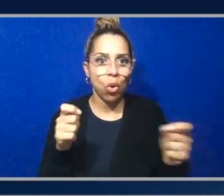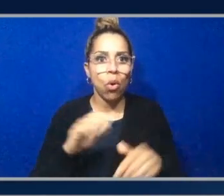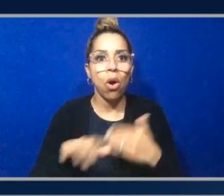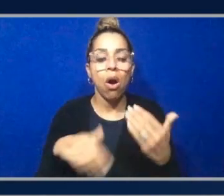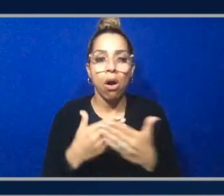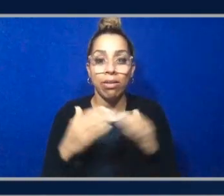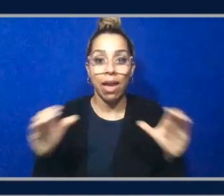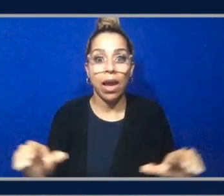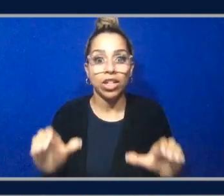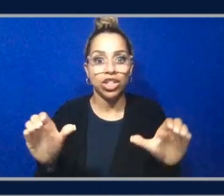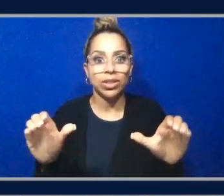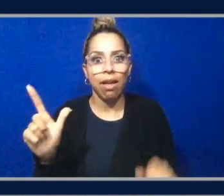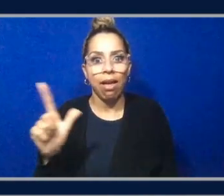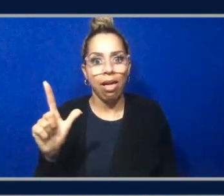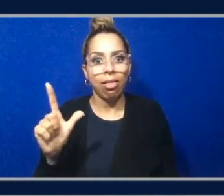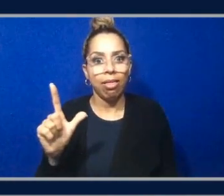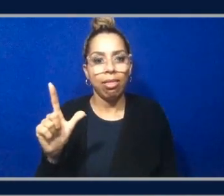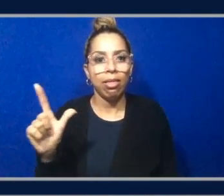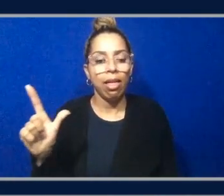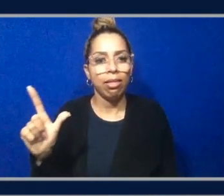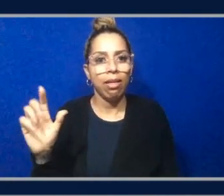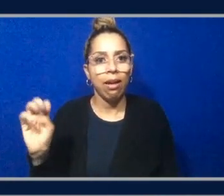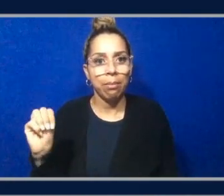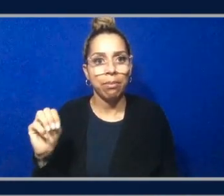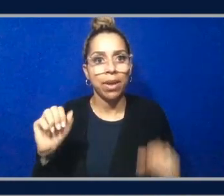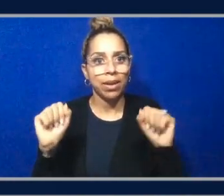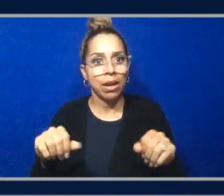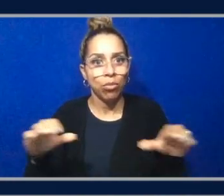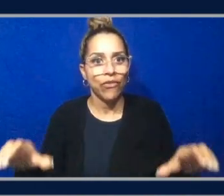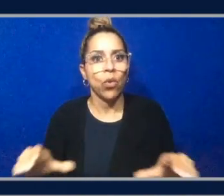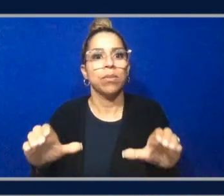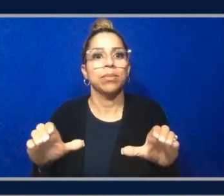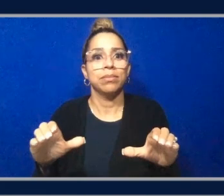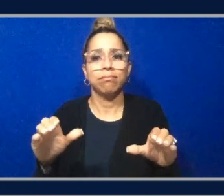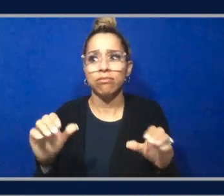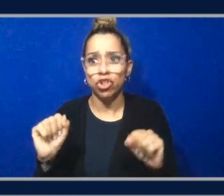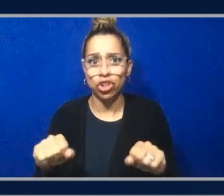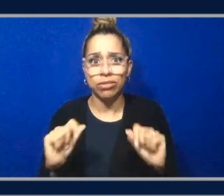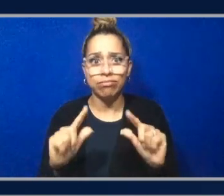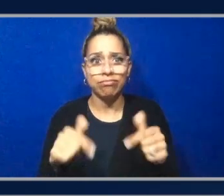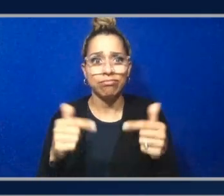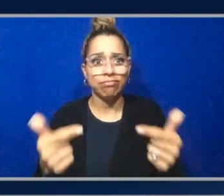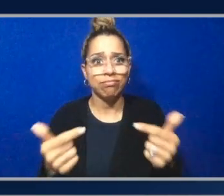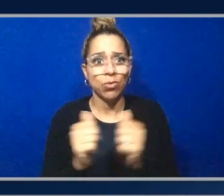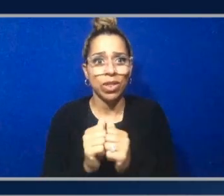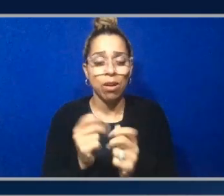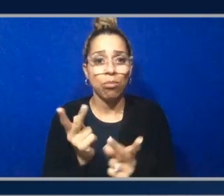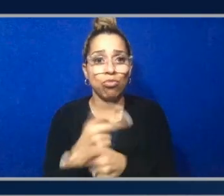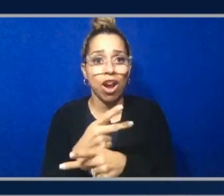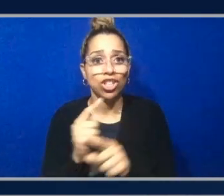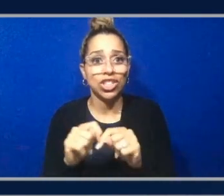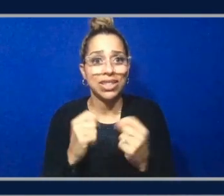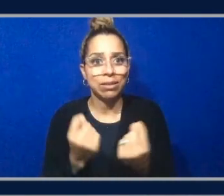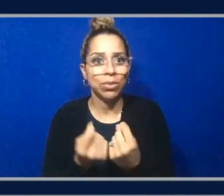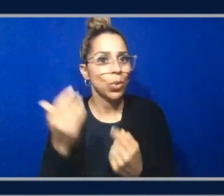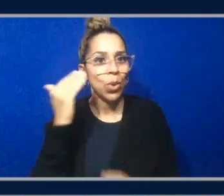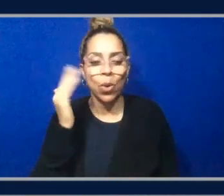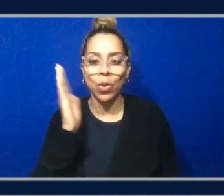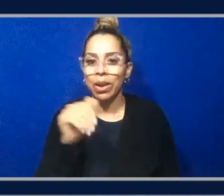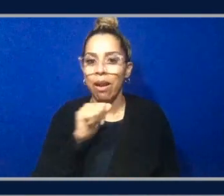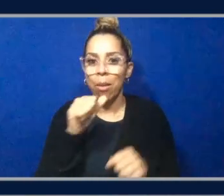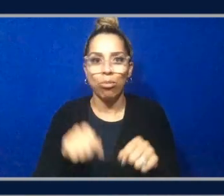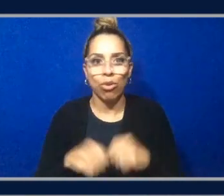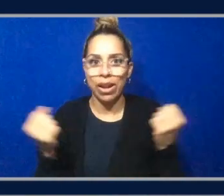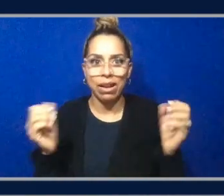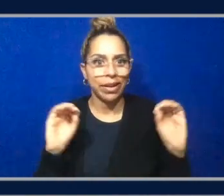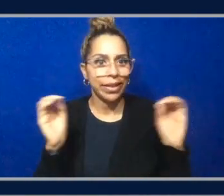game. So there's no, like, this could go to production because, exactly. because you know that you're not going to break things. Okay. Okay, so